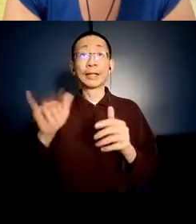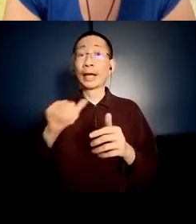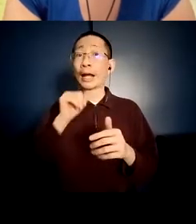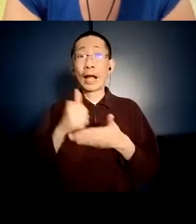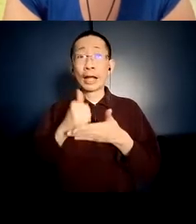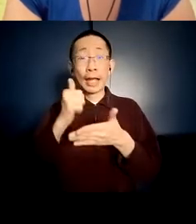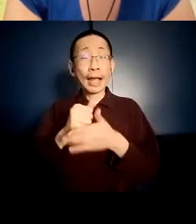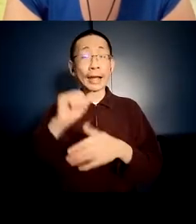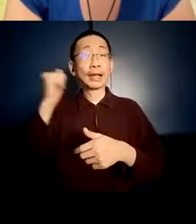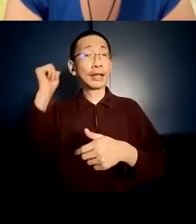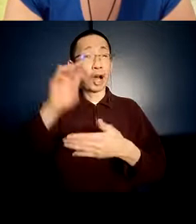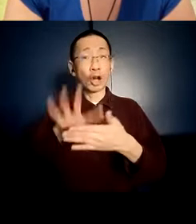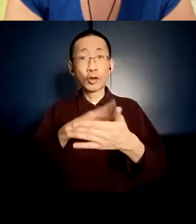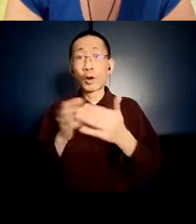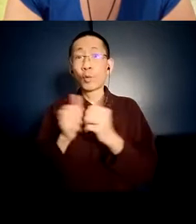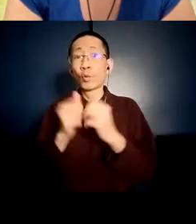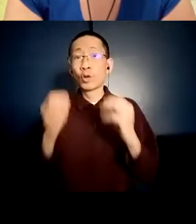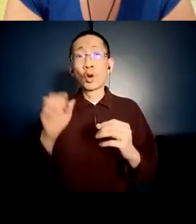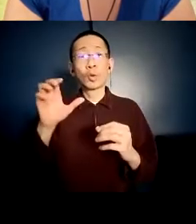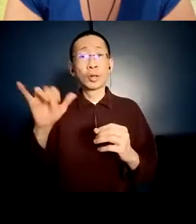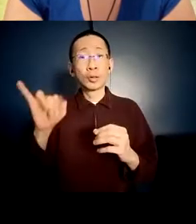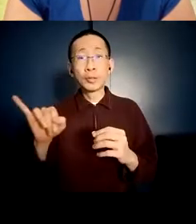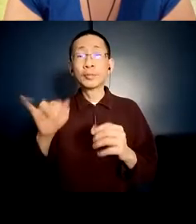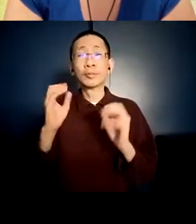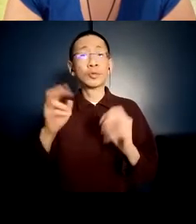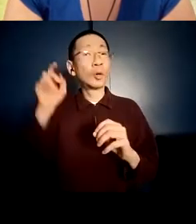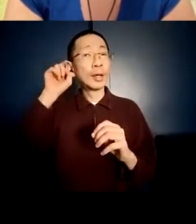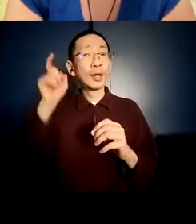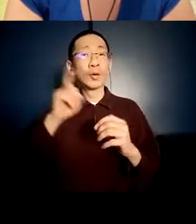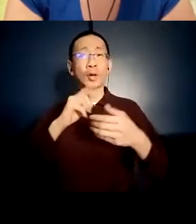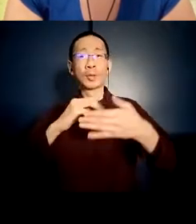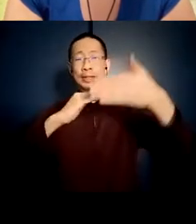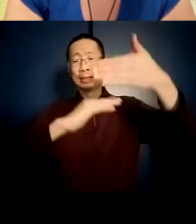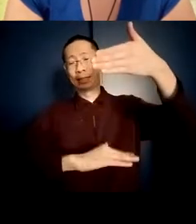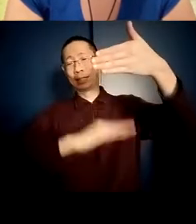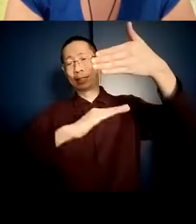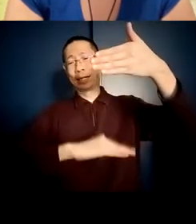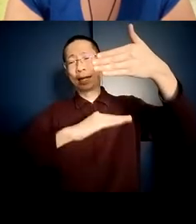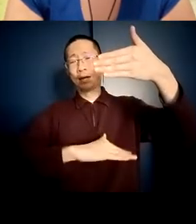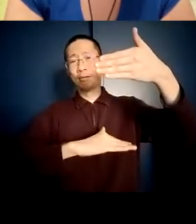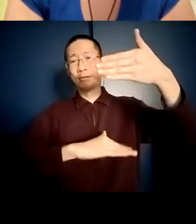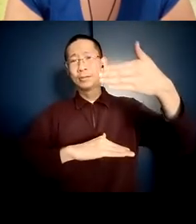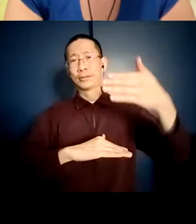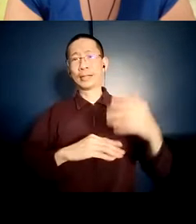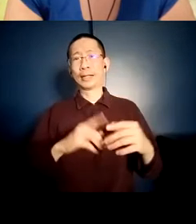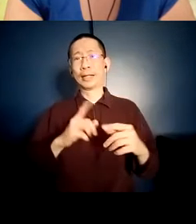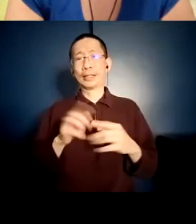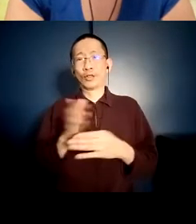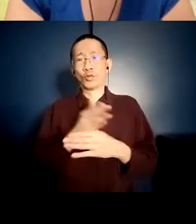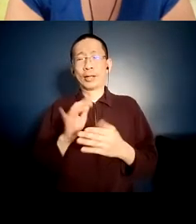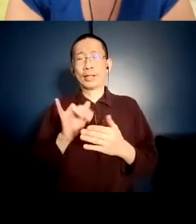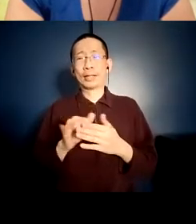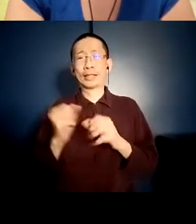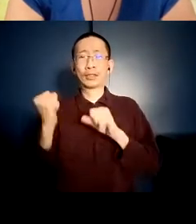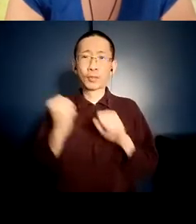aids or cochlear implants is going to be down here in the bottom of the chart in this range that's the